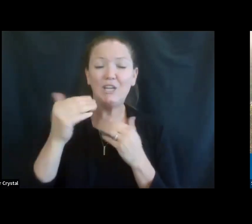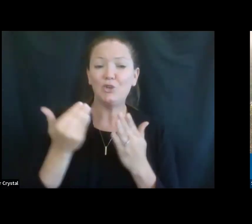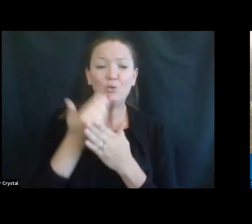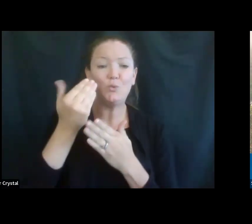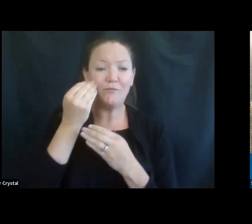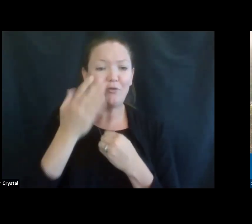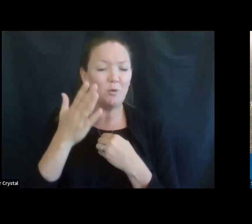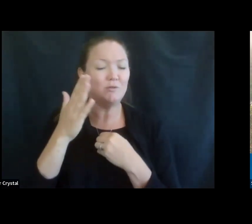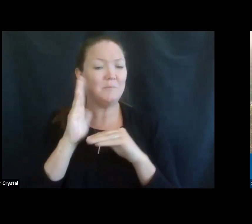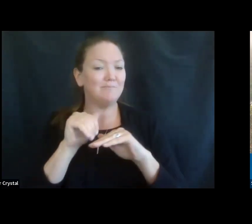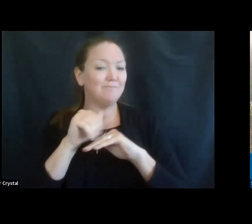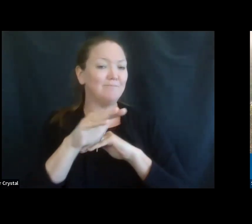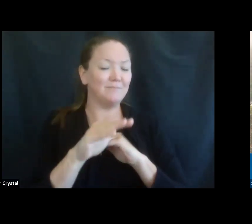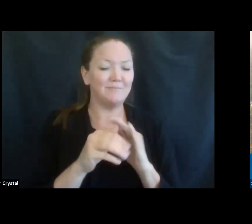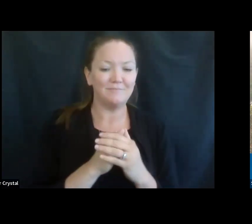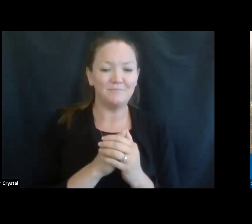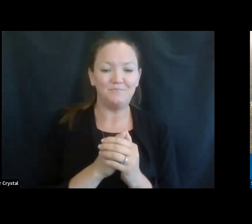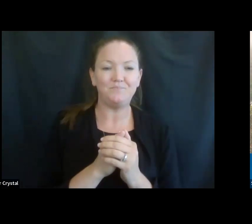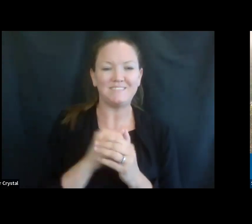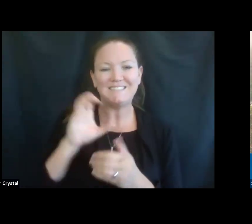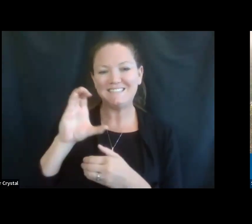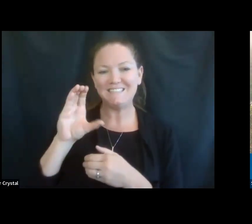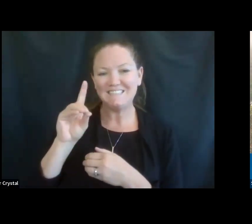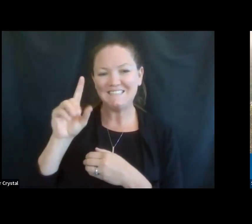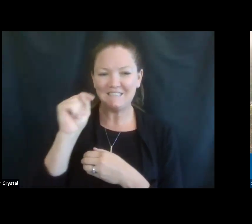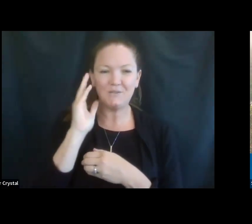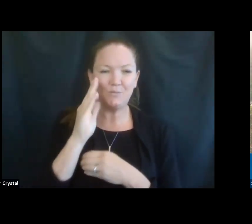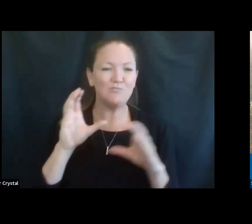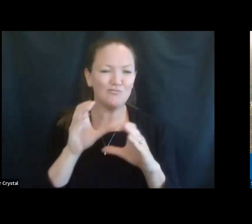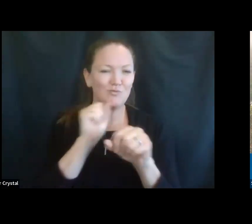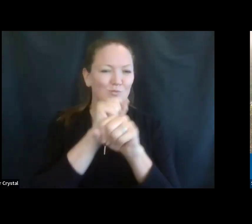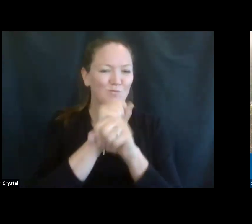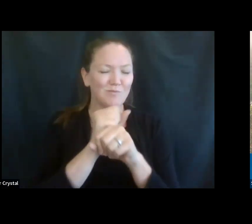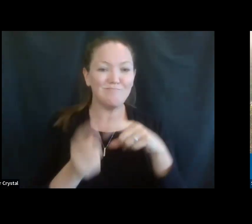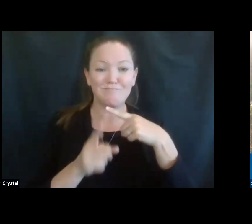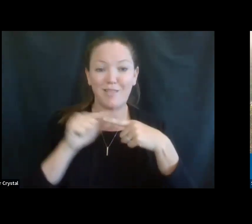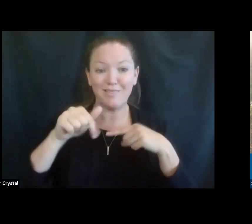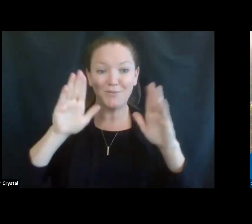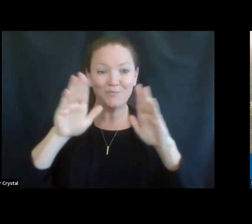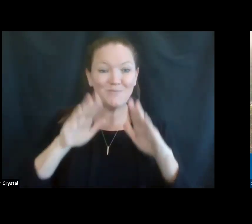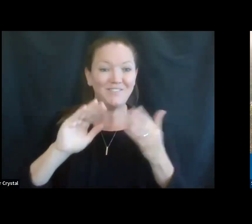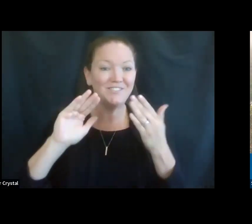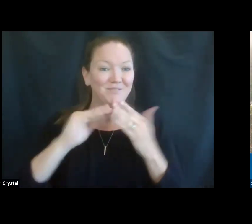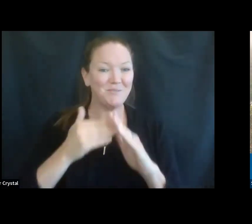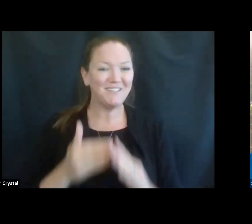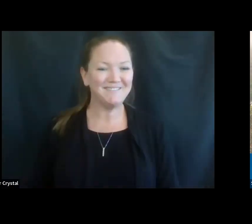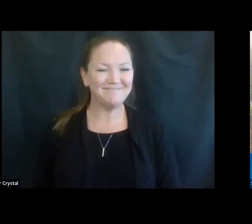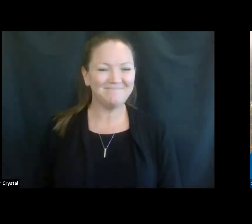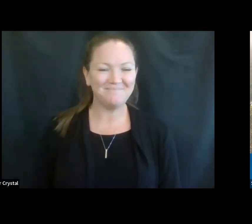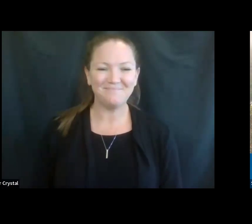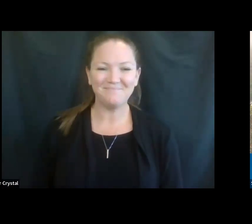of CDT doing some of the work, as well as this wonderful community-owned resource.